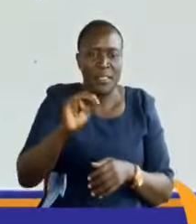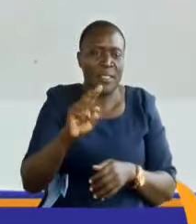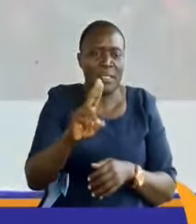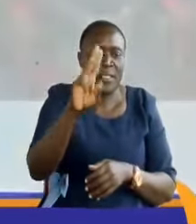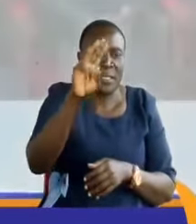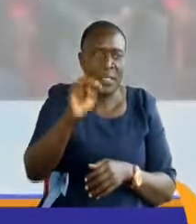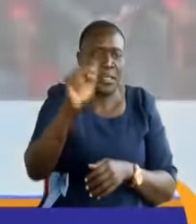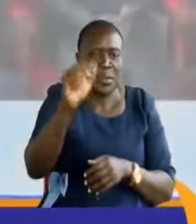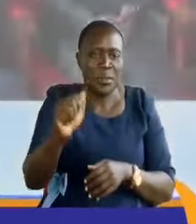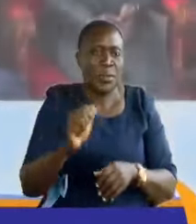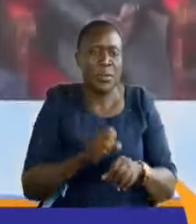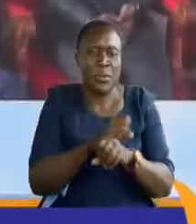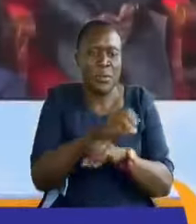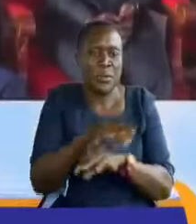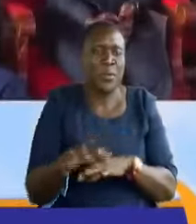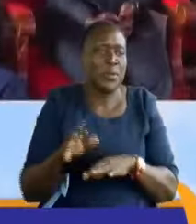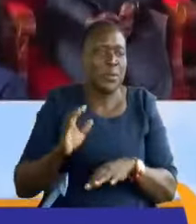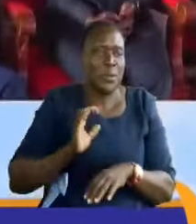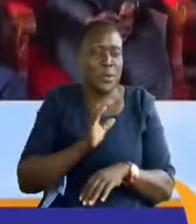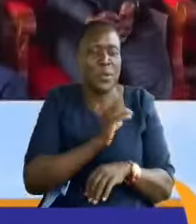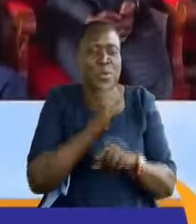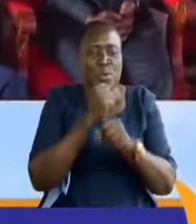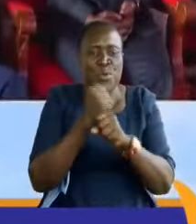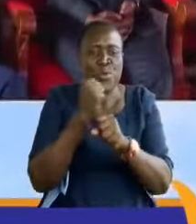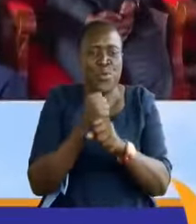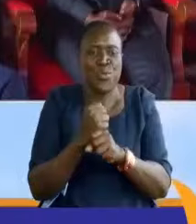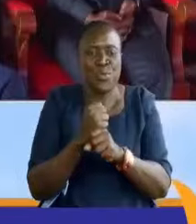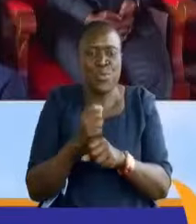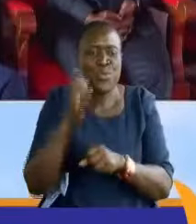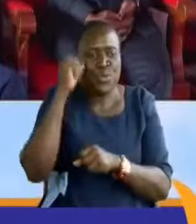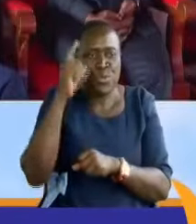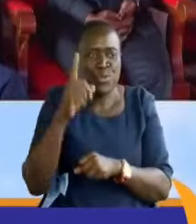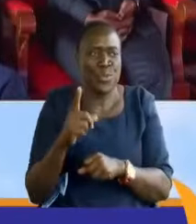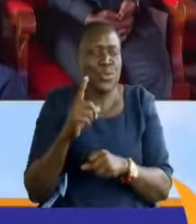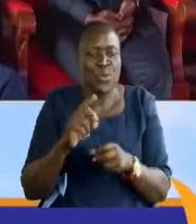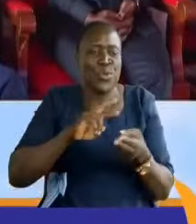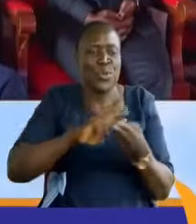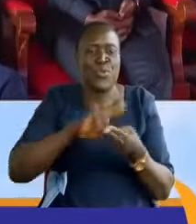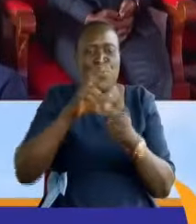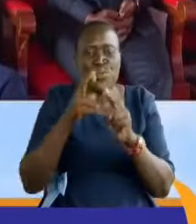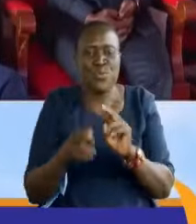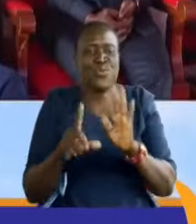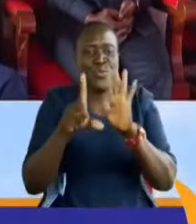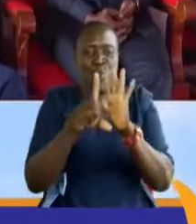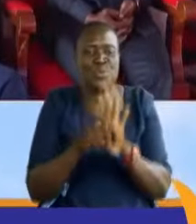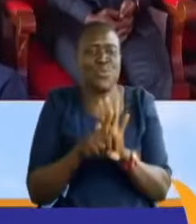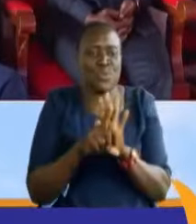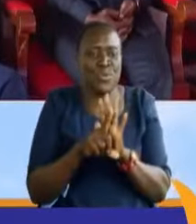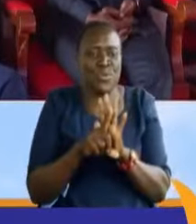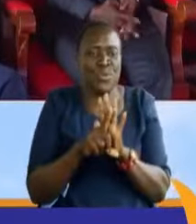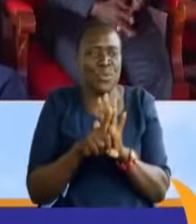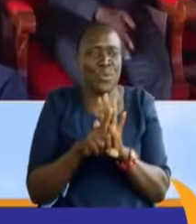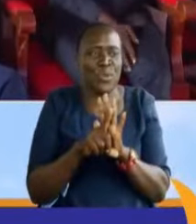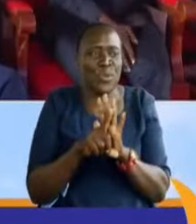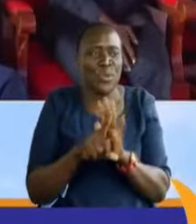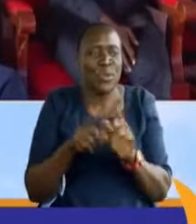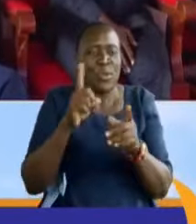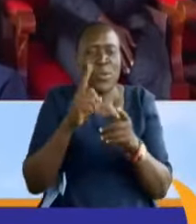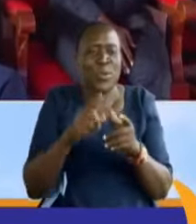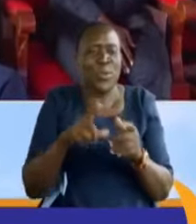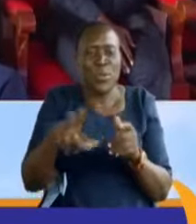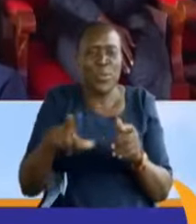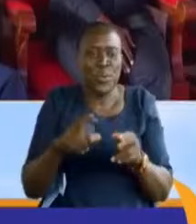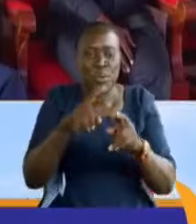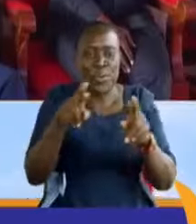in the devolution committee are working to ensure that we revive that legislation so that the Lake Region Economic